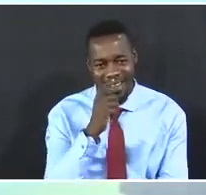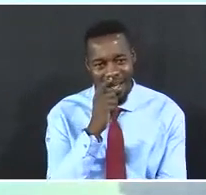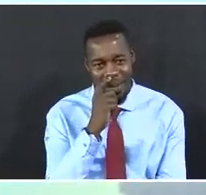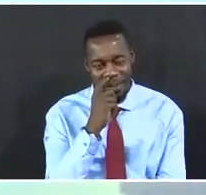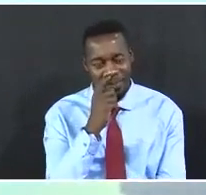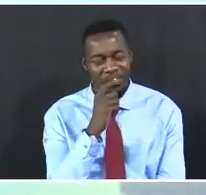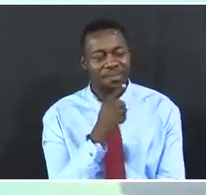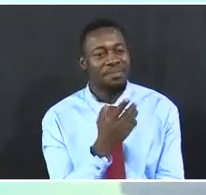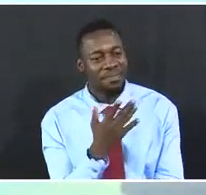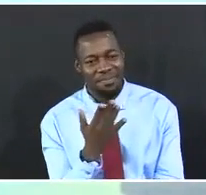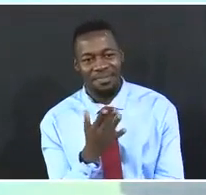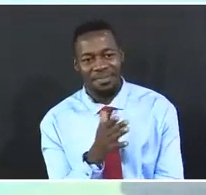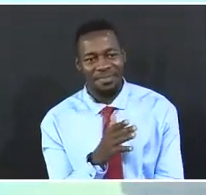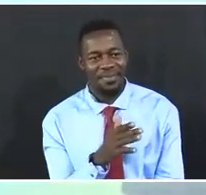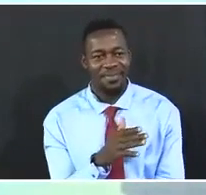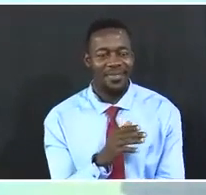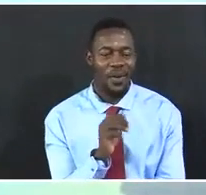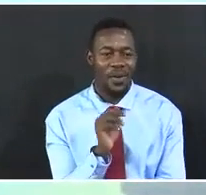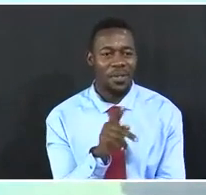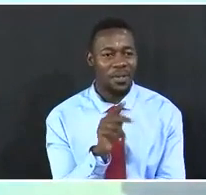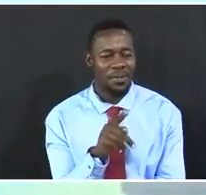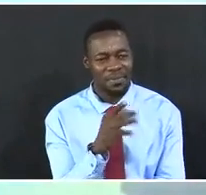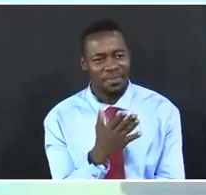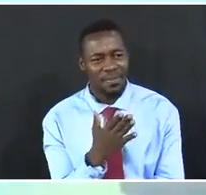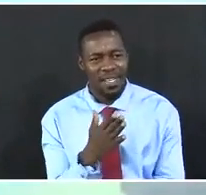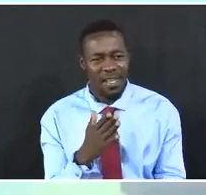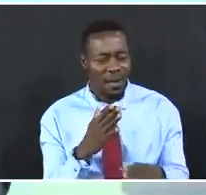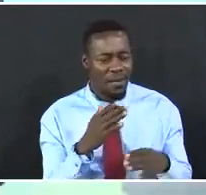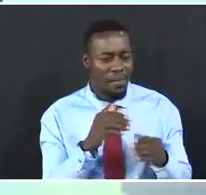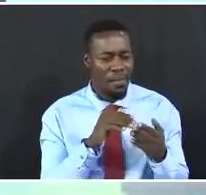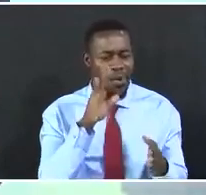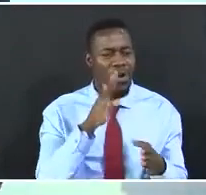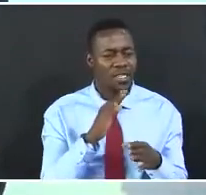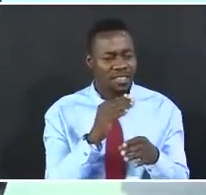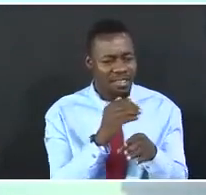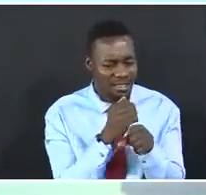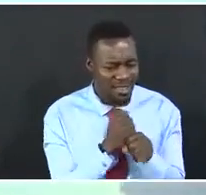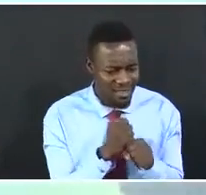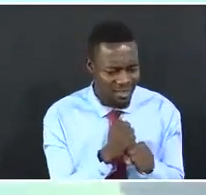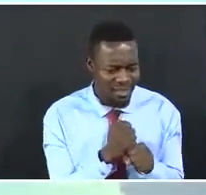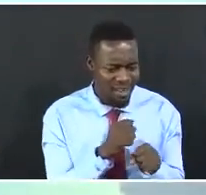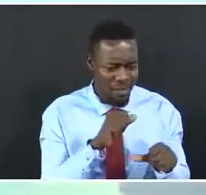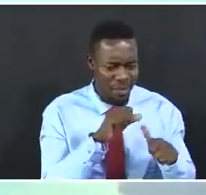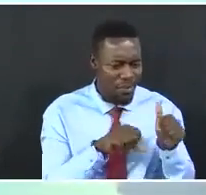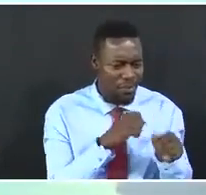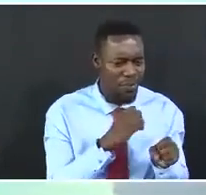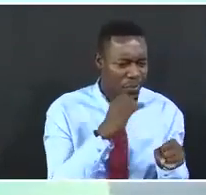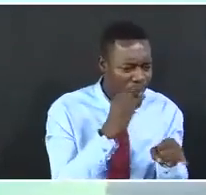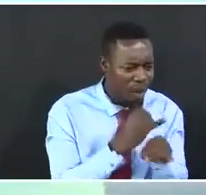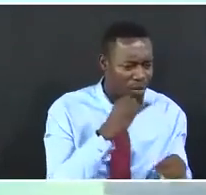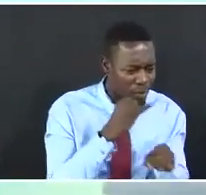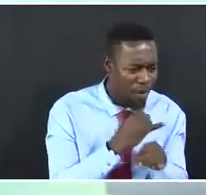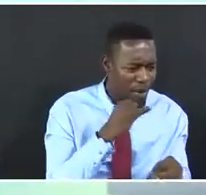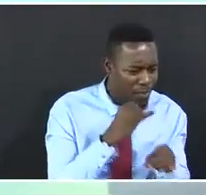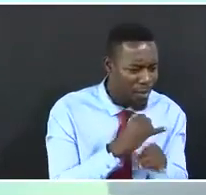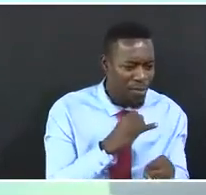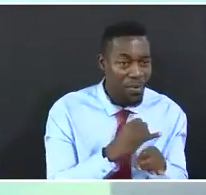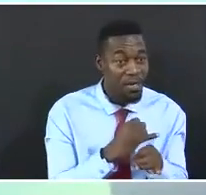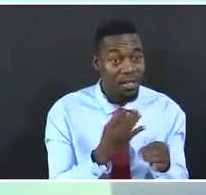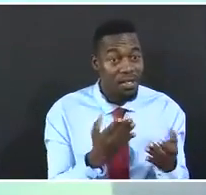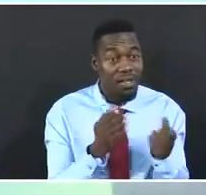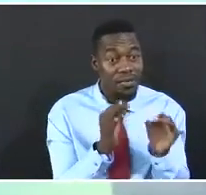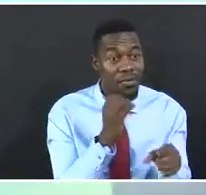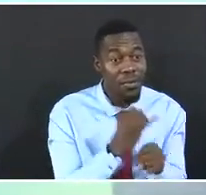and status. Don't put too much trust on the jobs. It's God who gave you. If it goes, it's